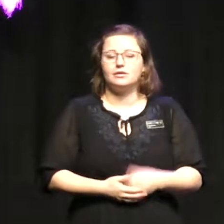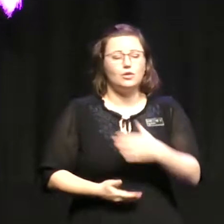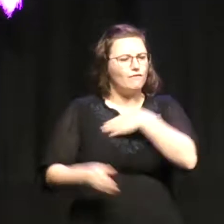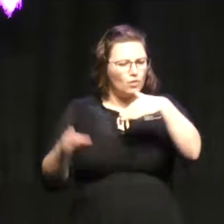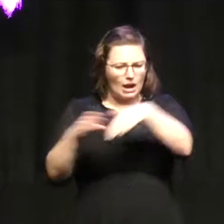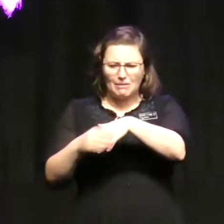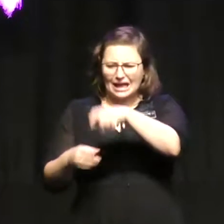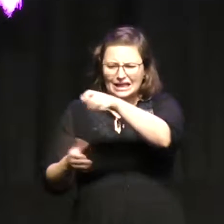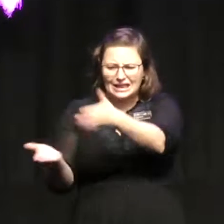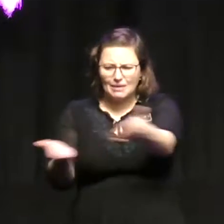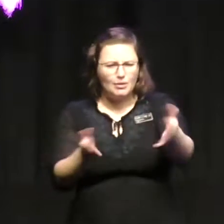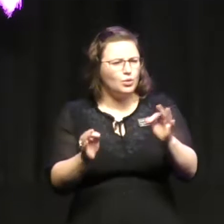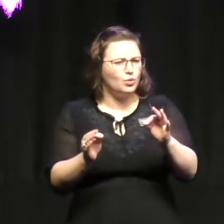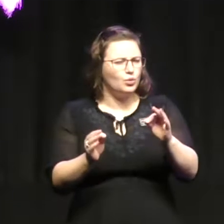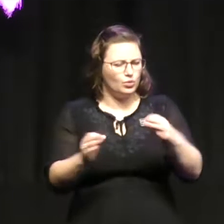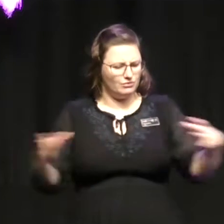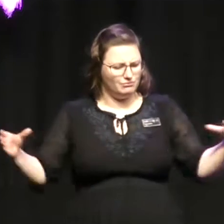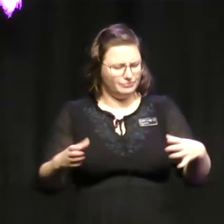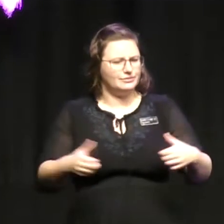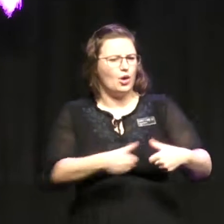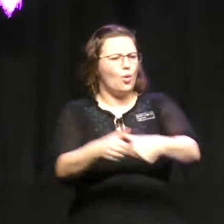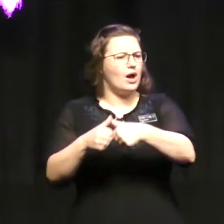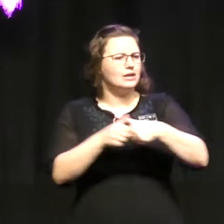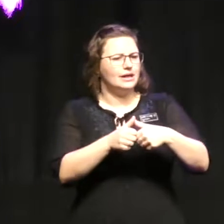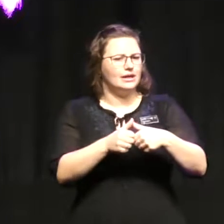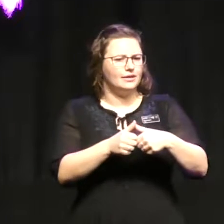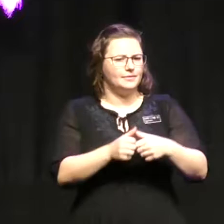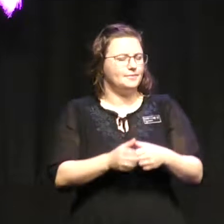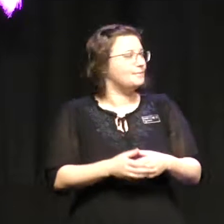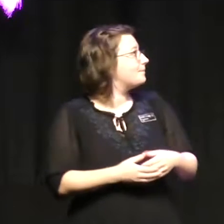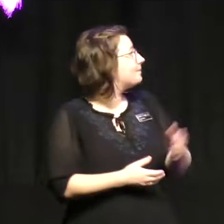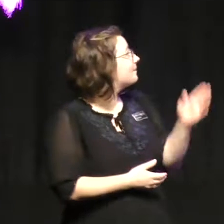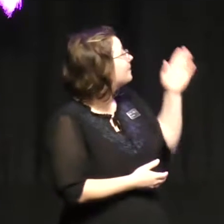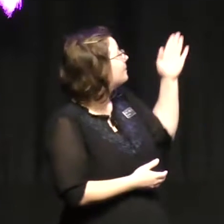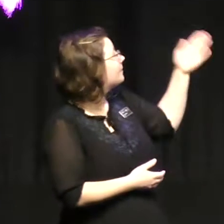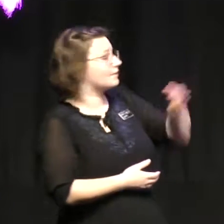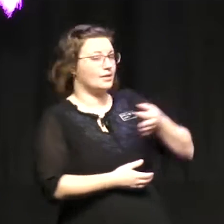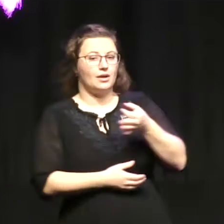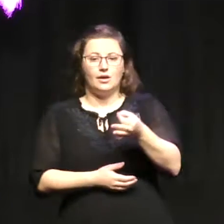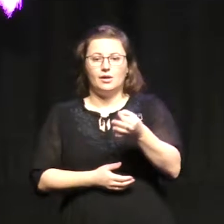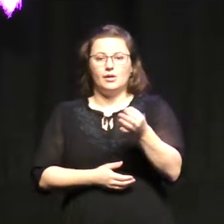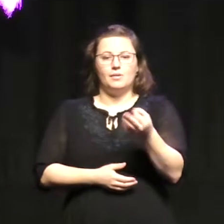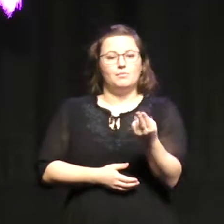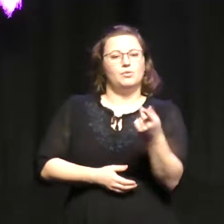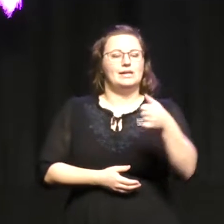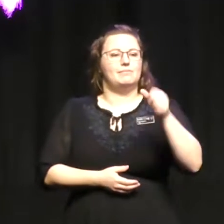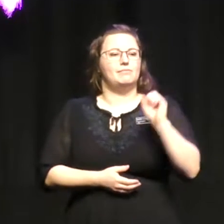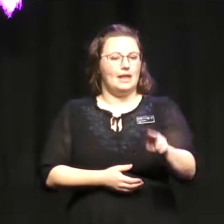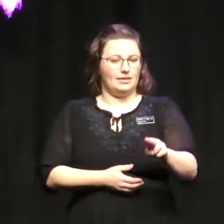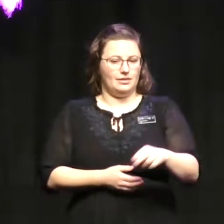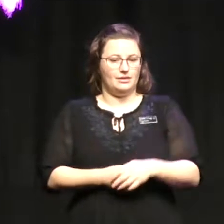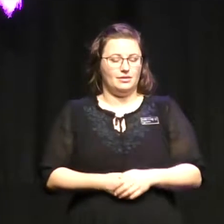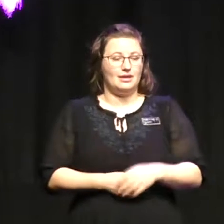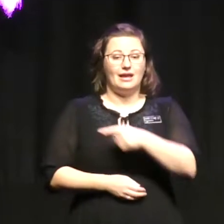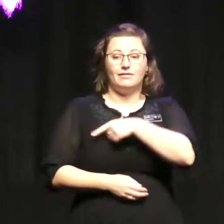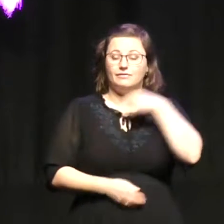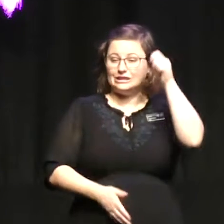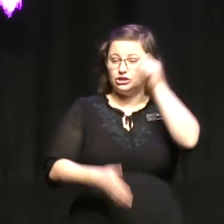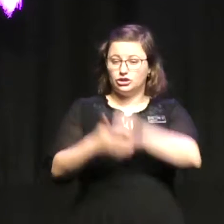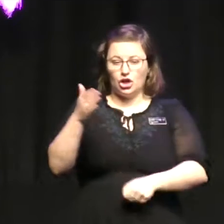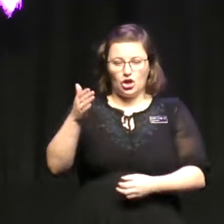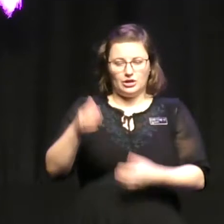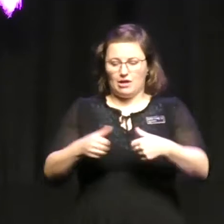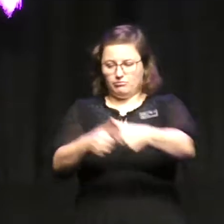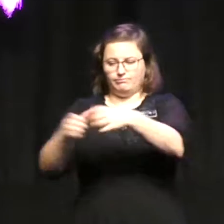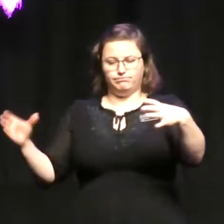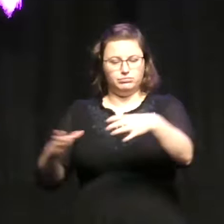of SEWA organize? This is Puriben. When SEWA started organizing the members in the dry